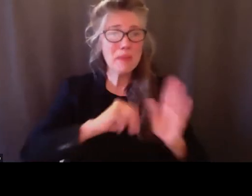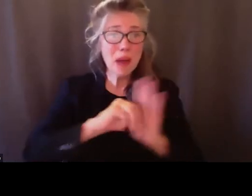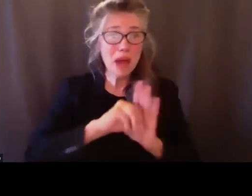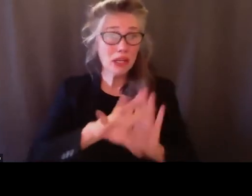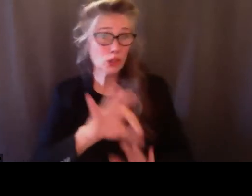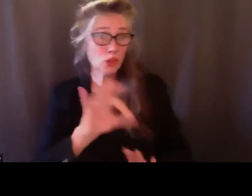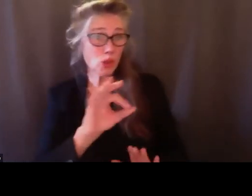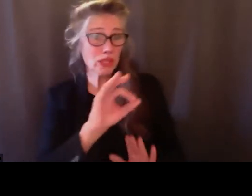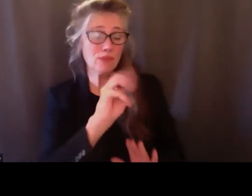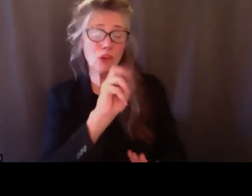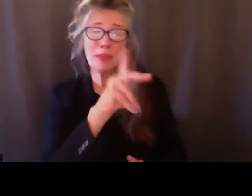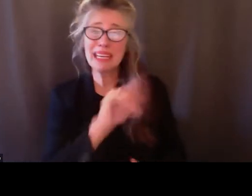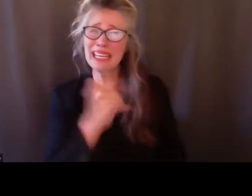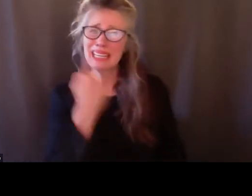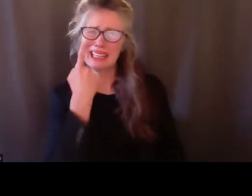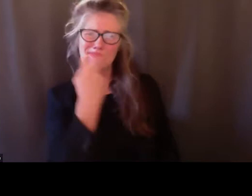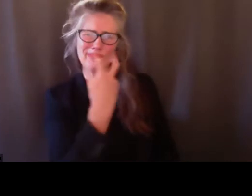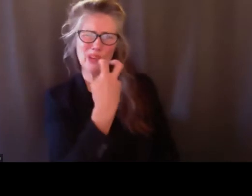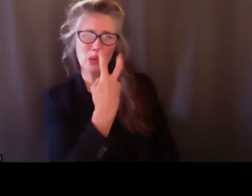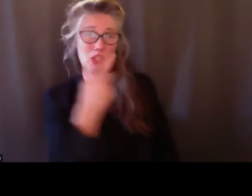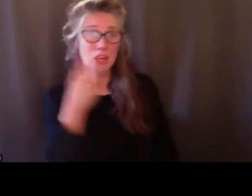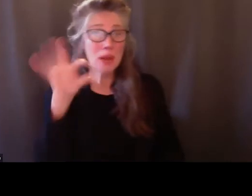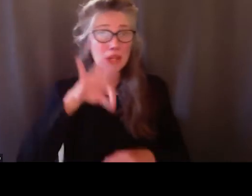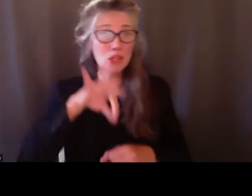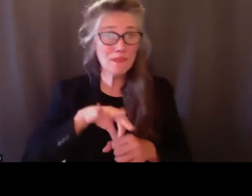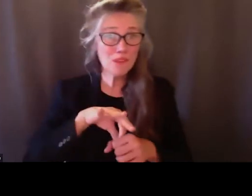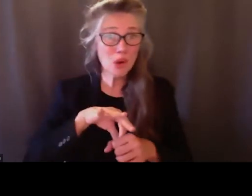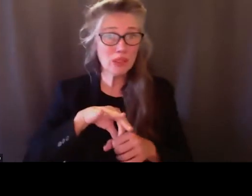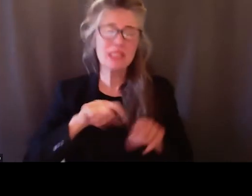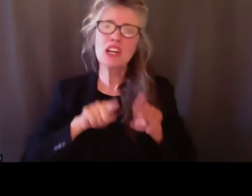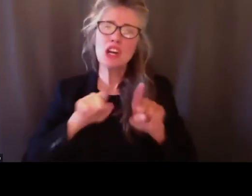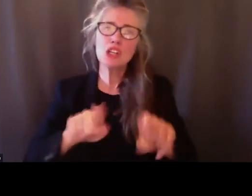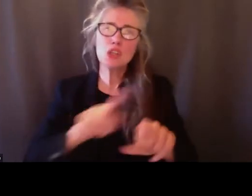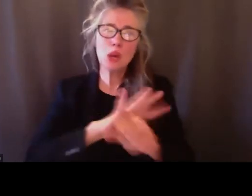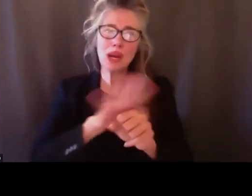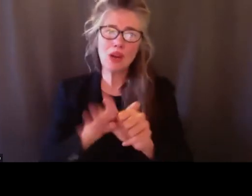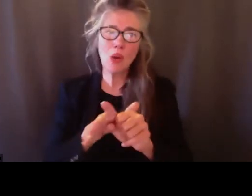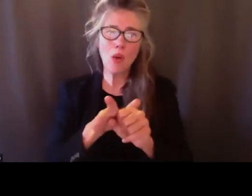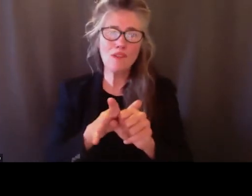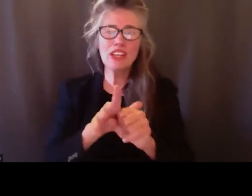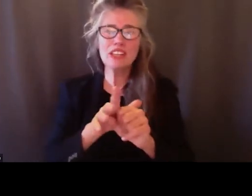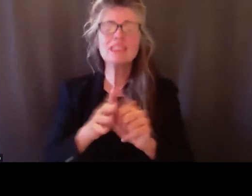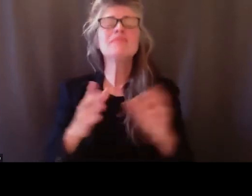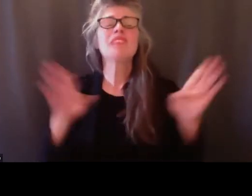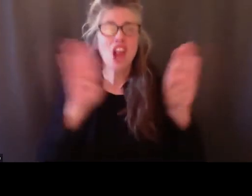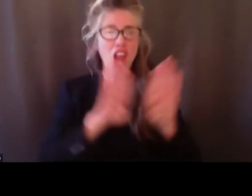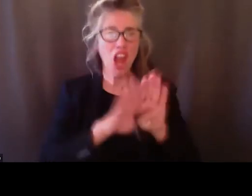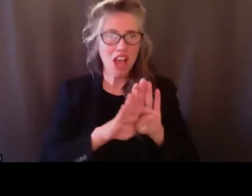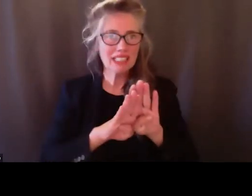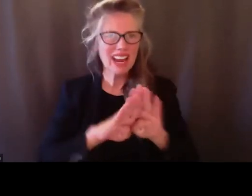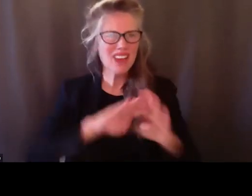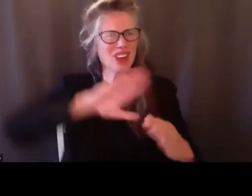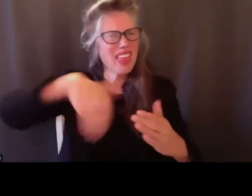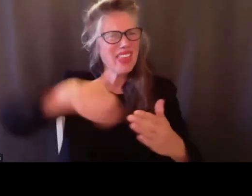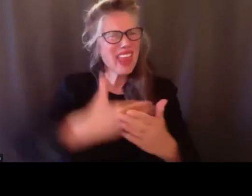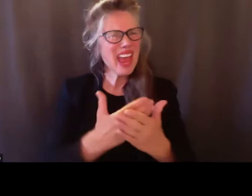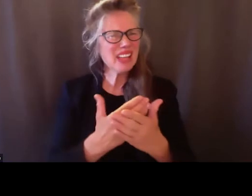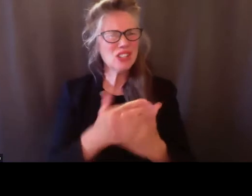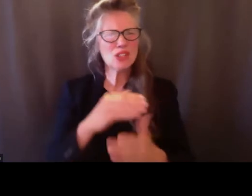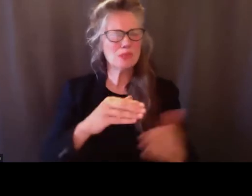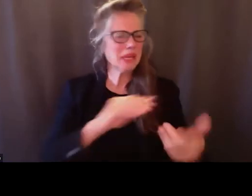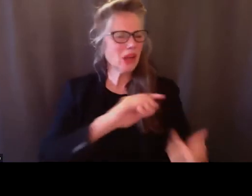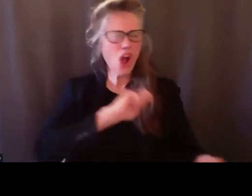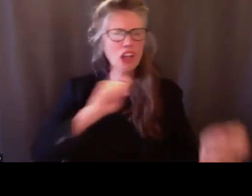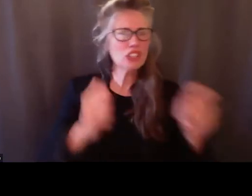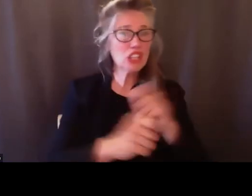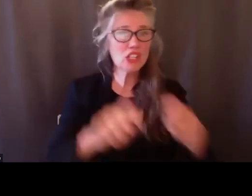is questionable, that was voted in the height of the COVID lockdown, and having the whole school converted to DLI is even more so.